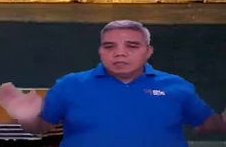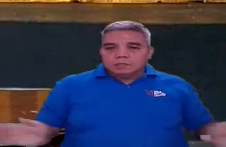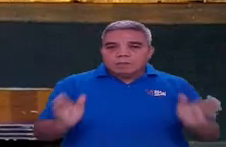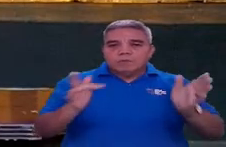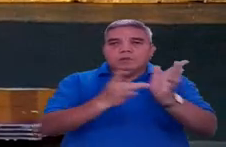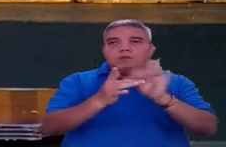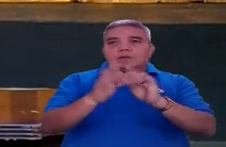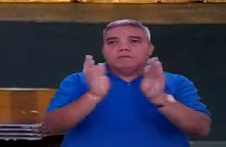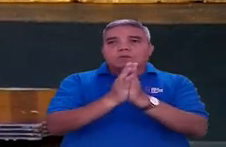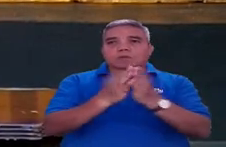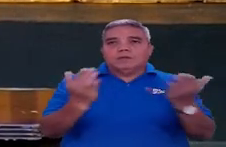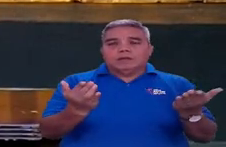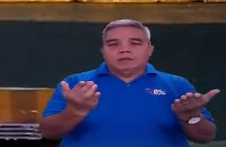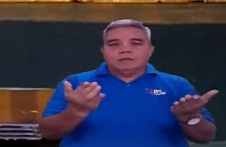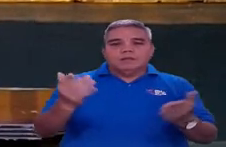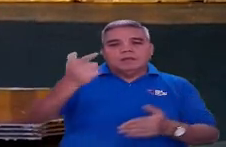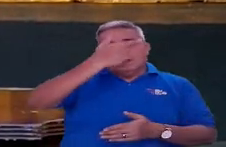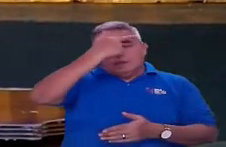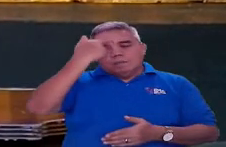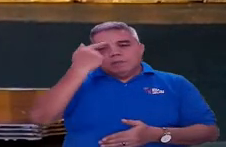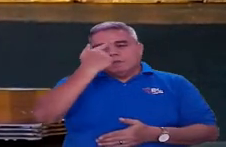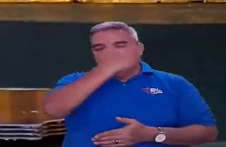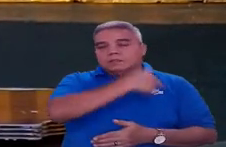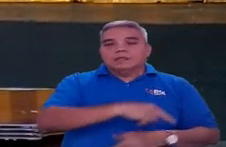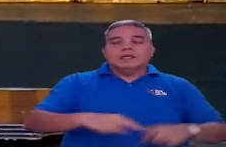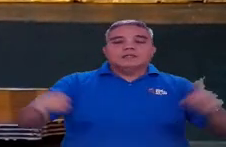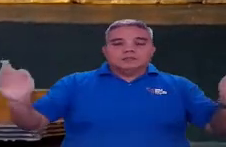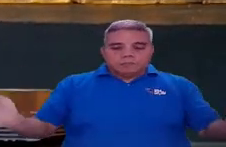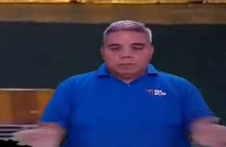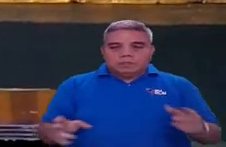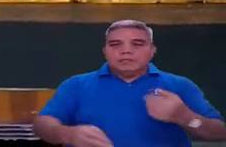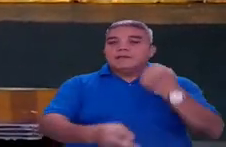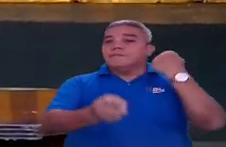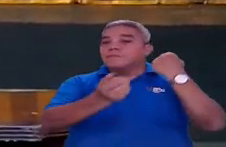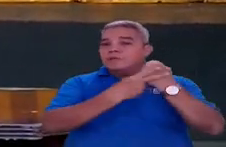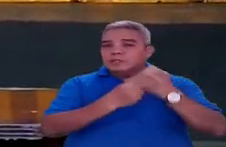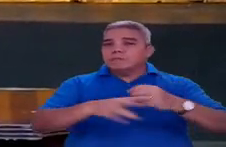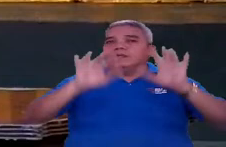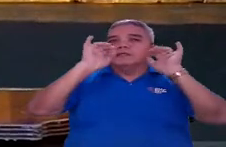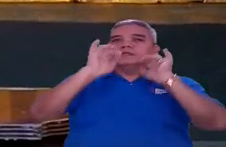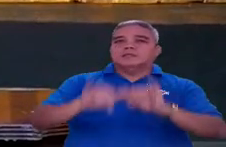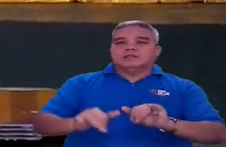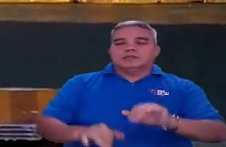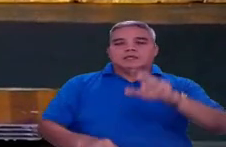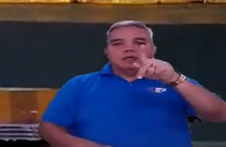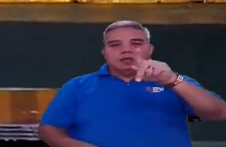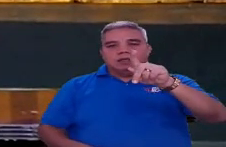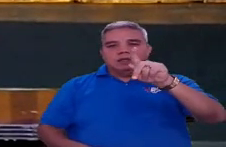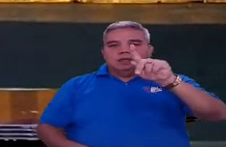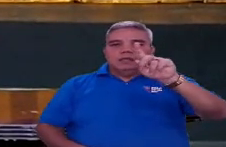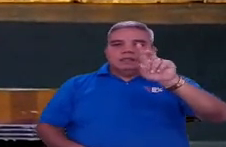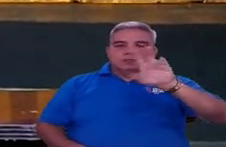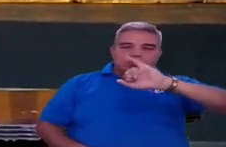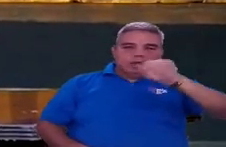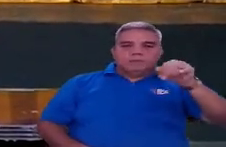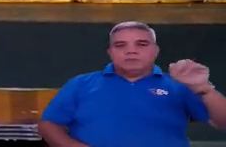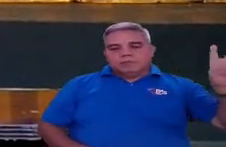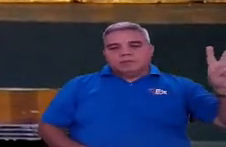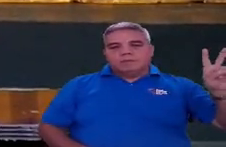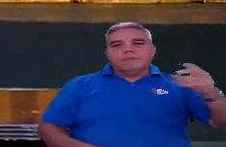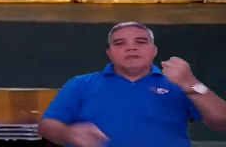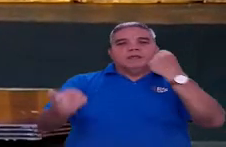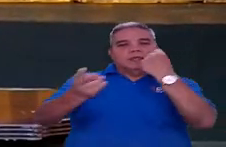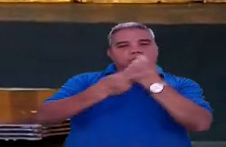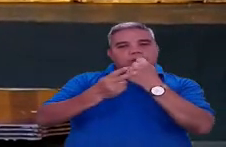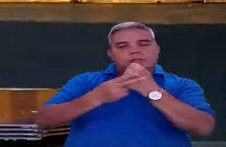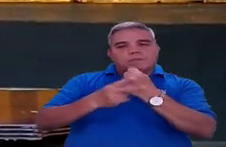of God. Because it is inspired, it has been preserved in this King James translation. It is preserved